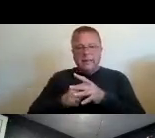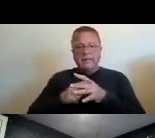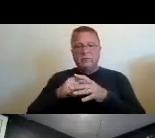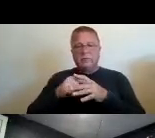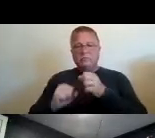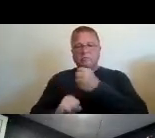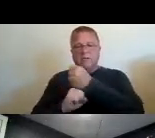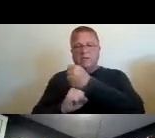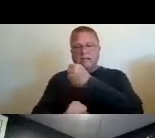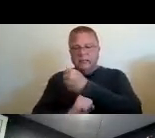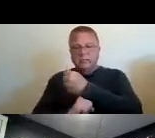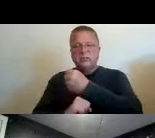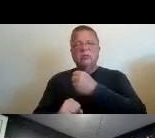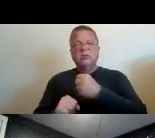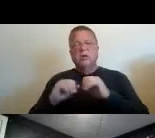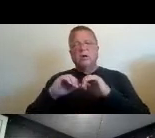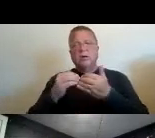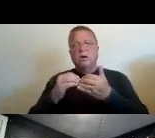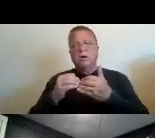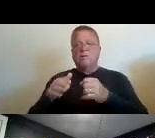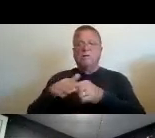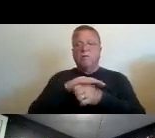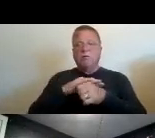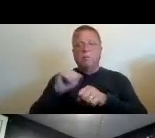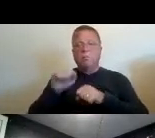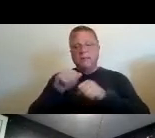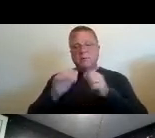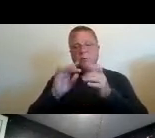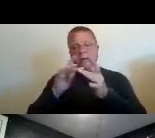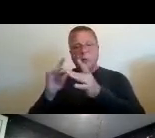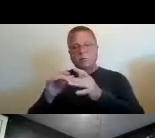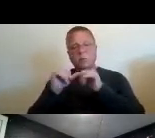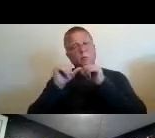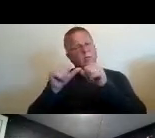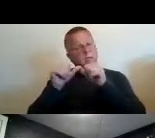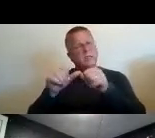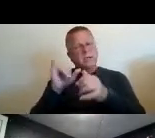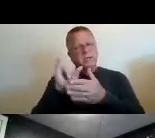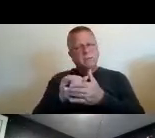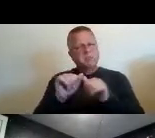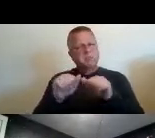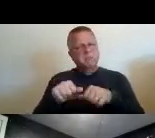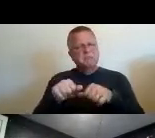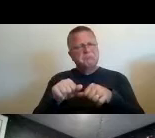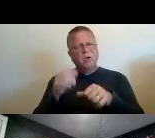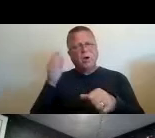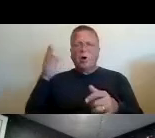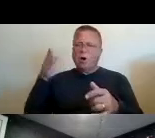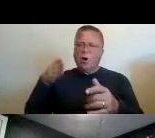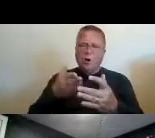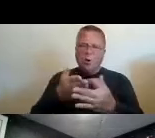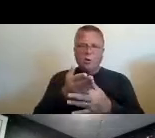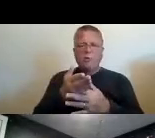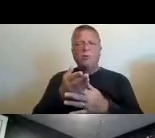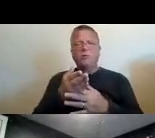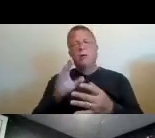of a complete bicycle network. So we could continue that connection all the way through and make that